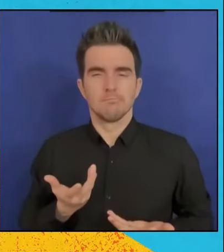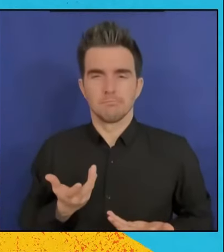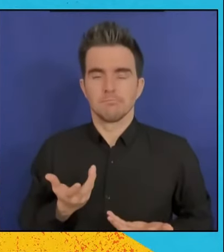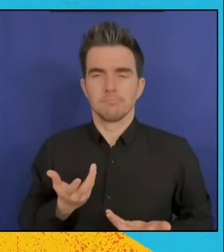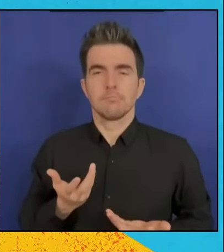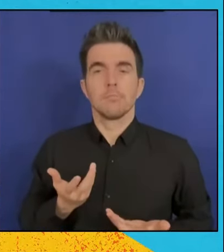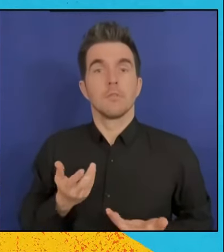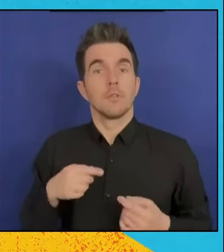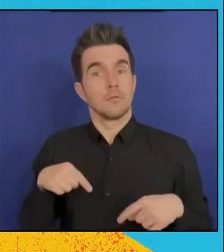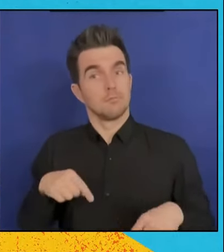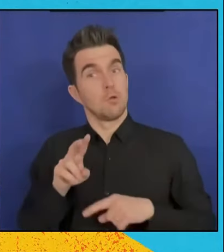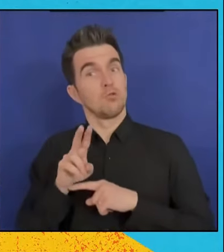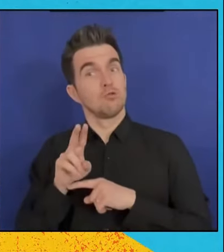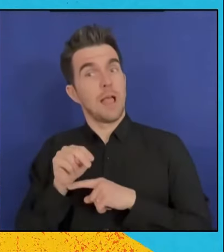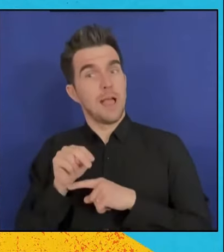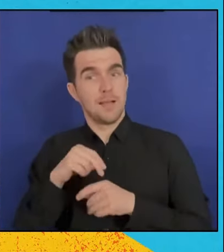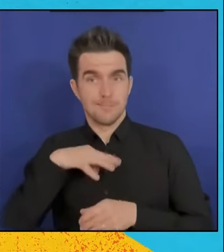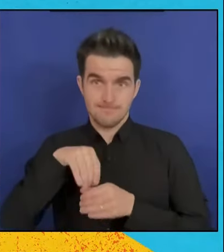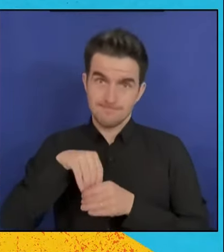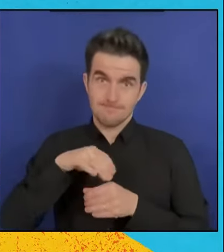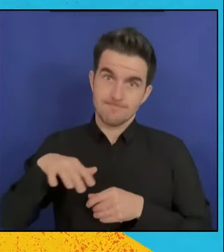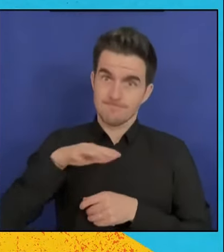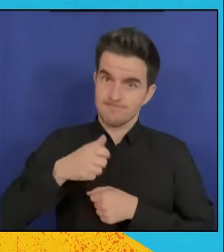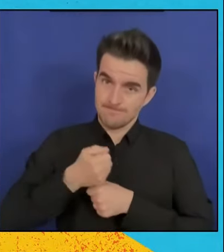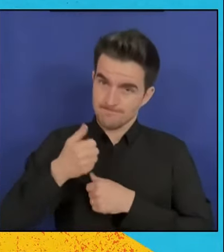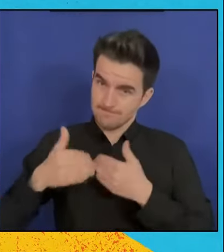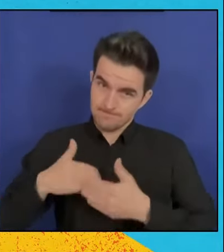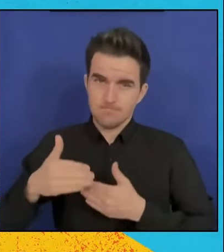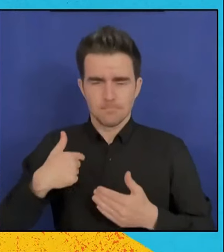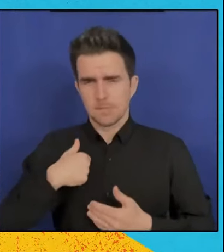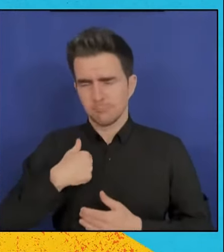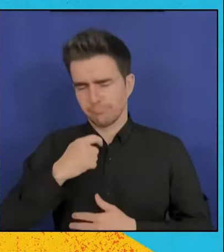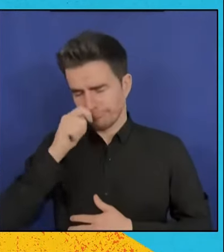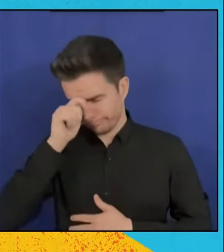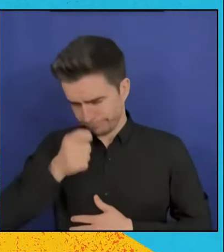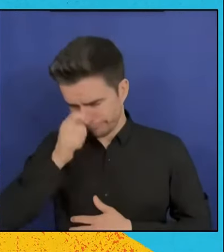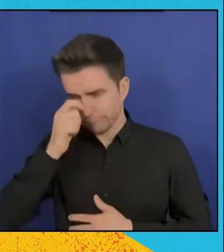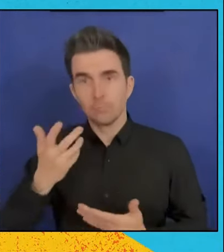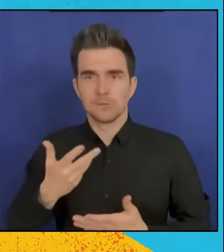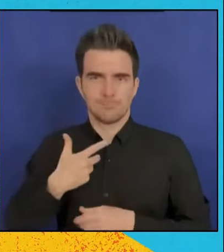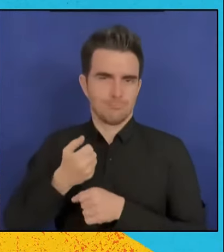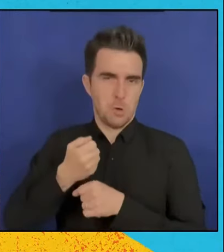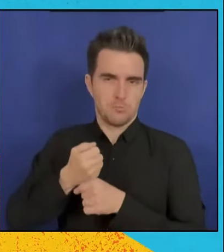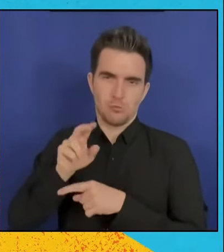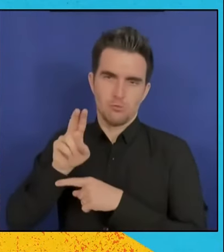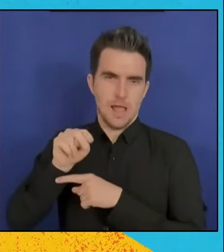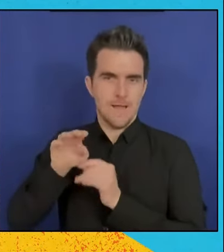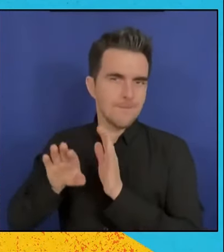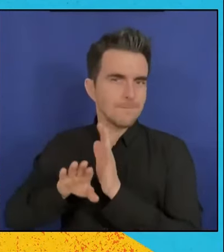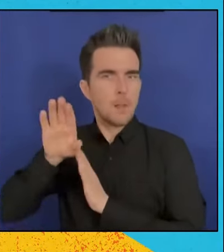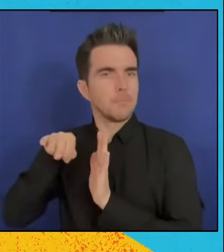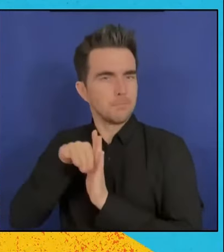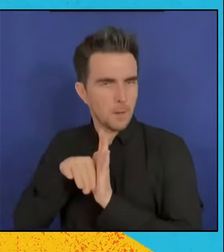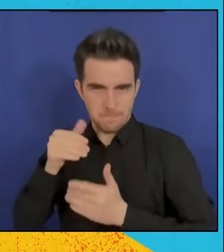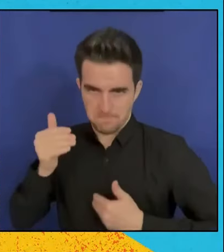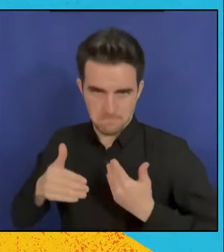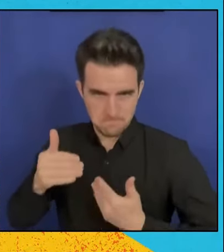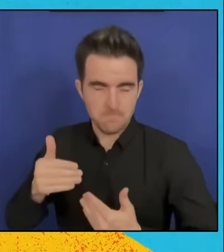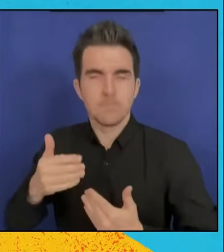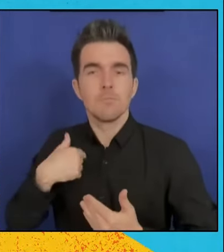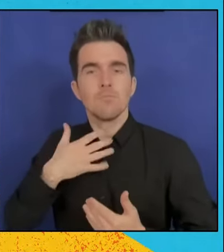when young people said, don't talk about us as if we are tomorrow's people. We are actually here right now, and stop treating us